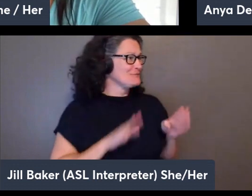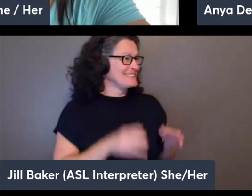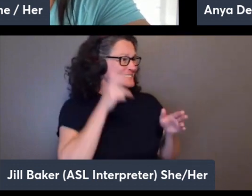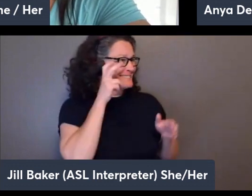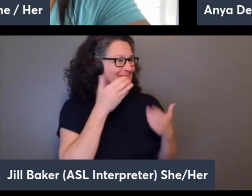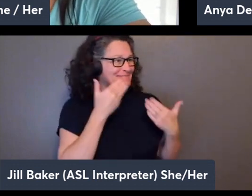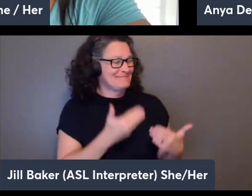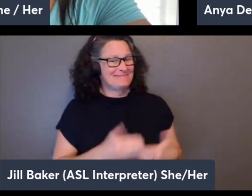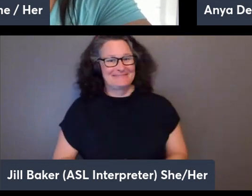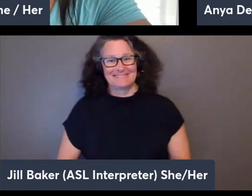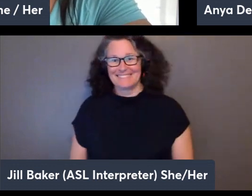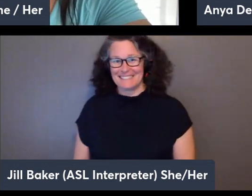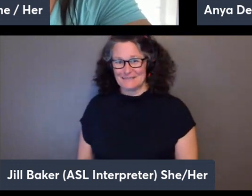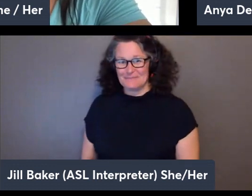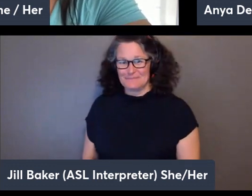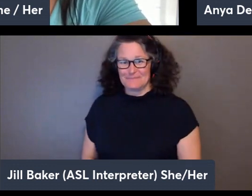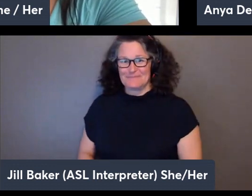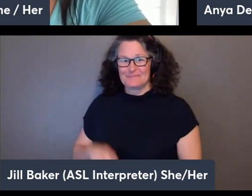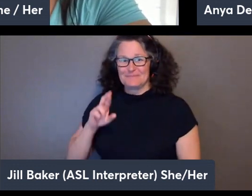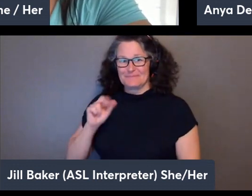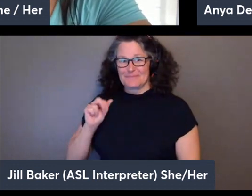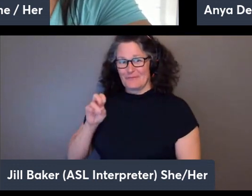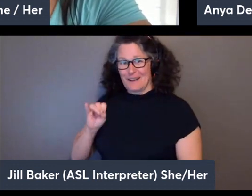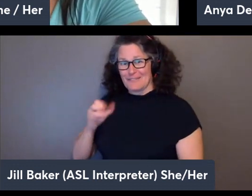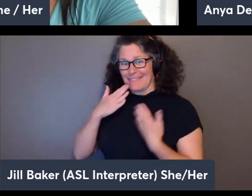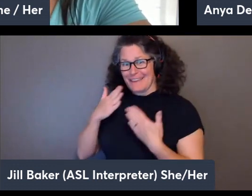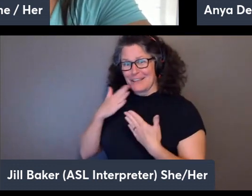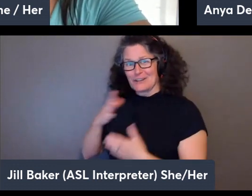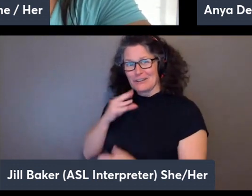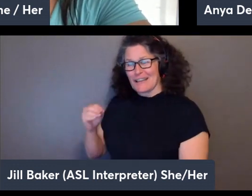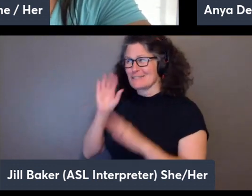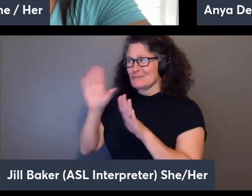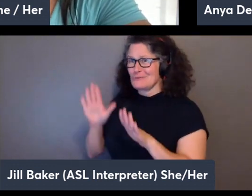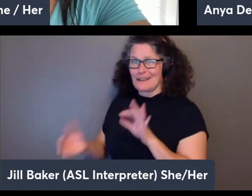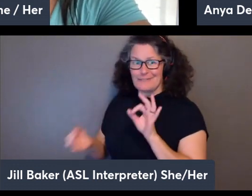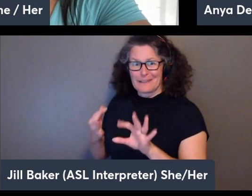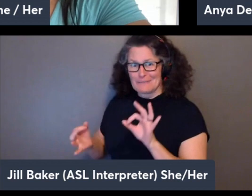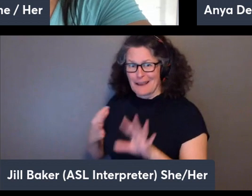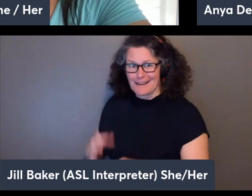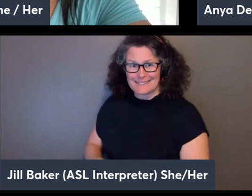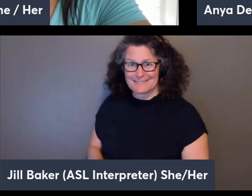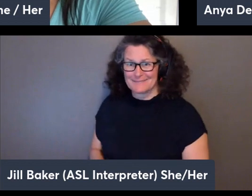as well. Yeah, thanks, Jonathan, and definitely great feedback.